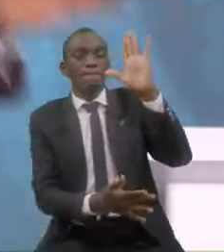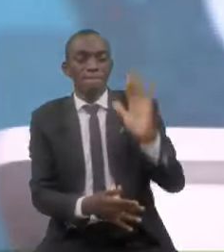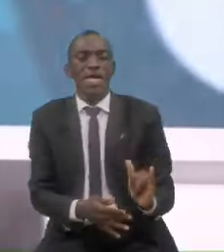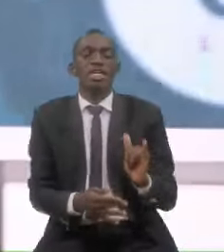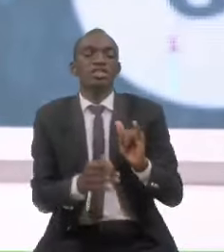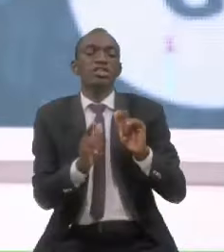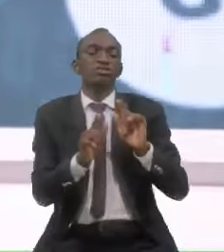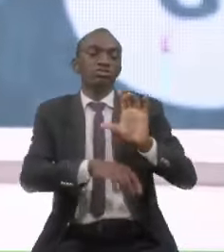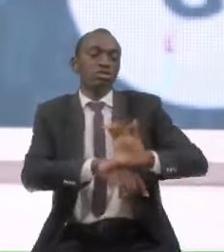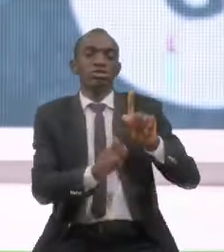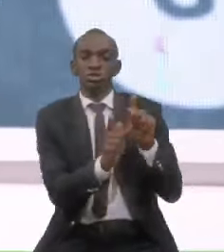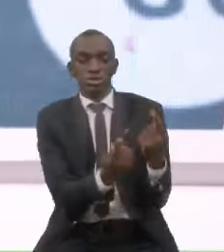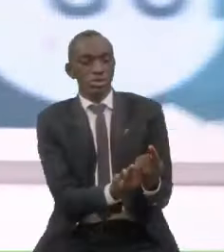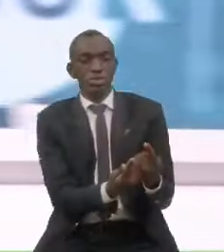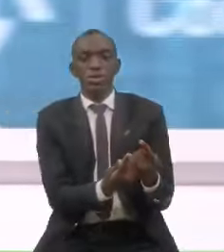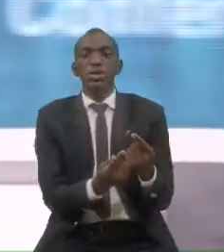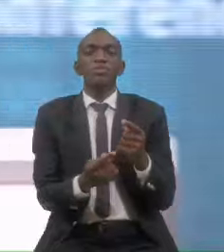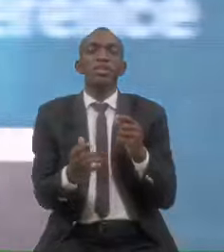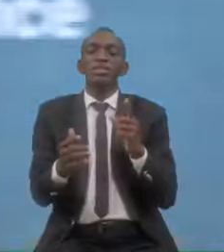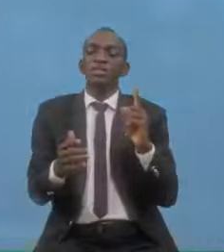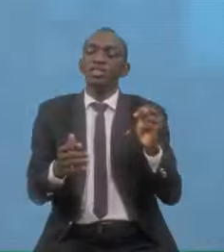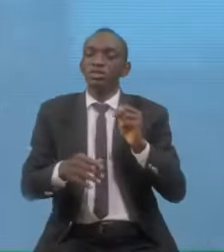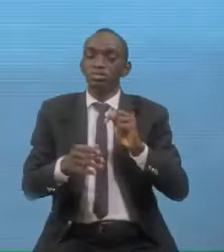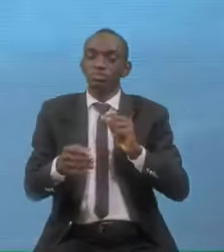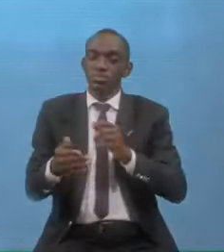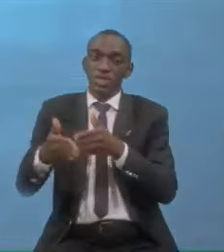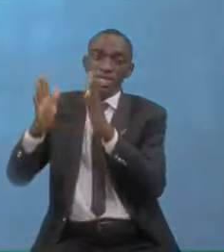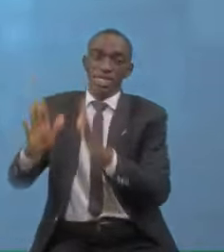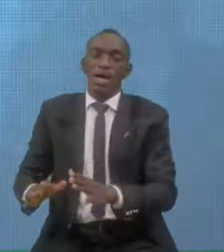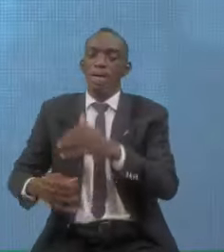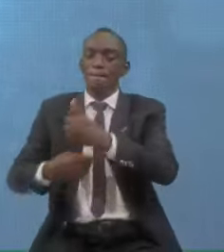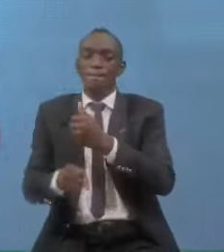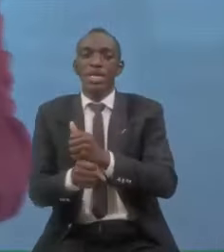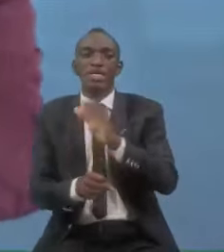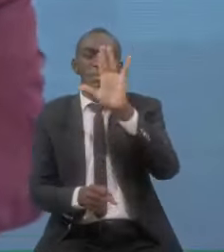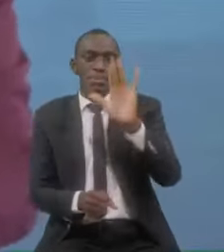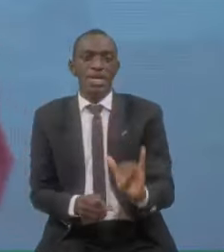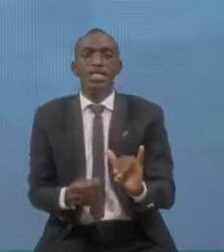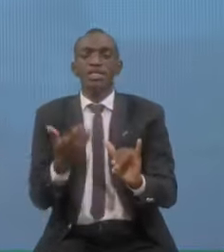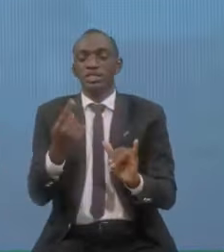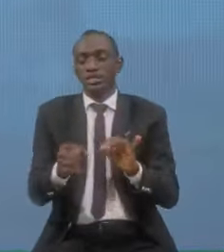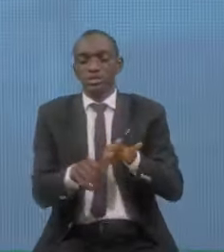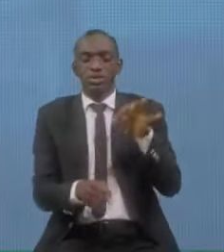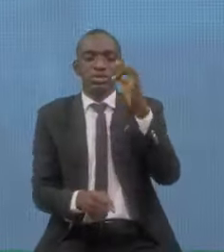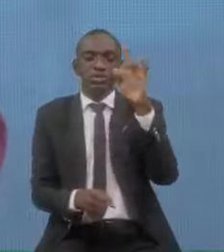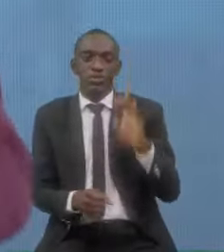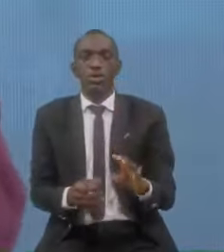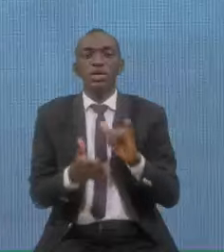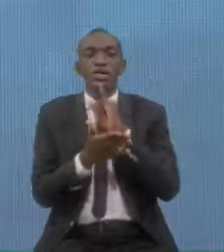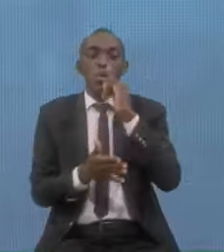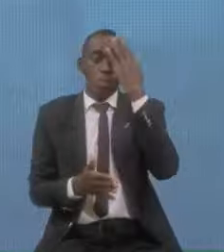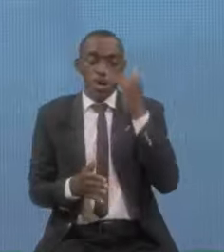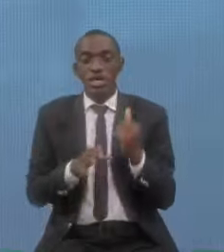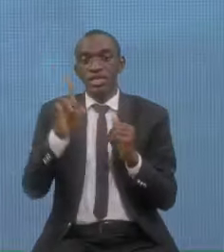The overseer made by the Spirit of God. That's why it says in verse 28, take